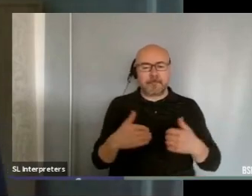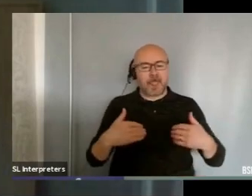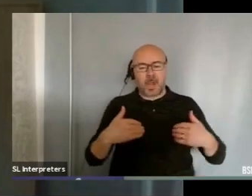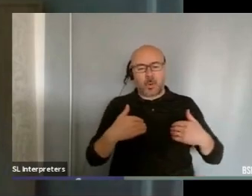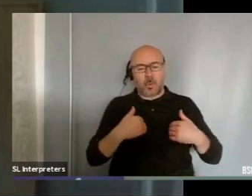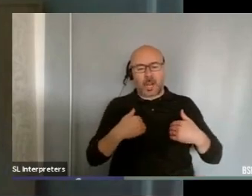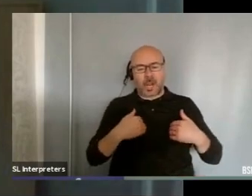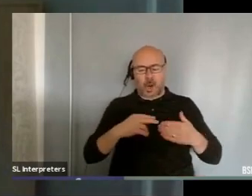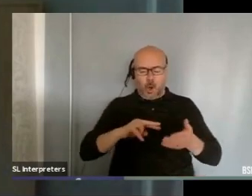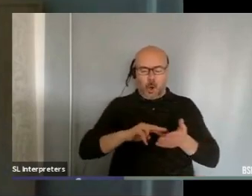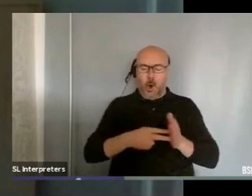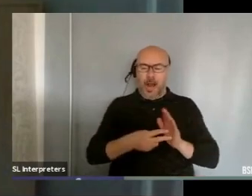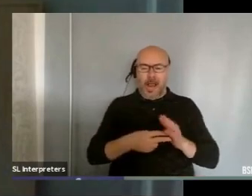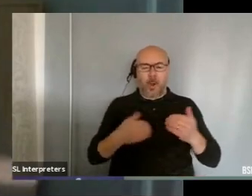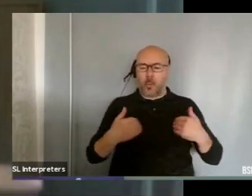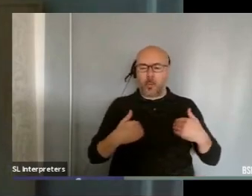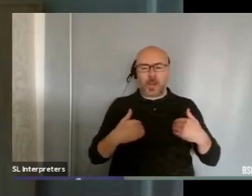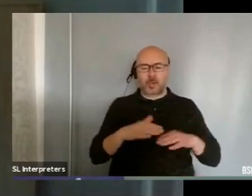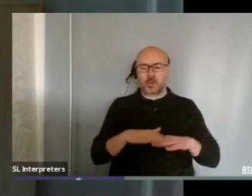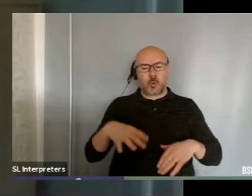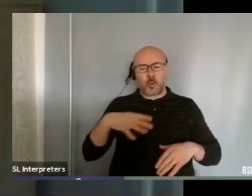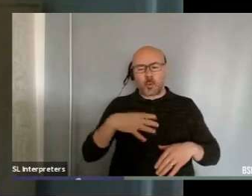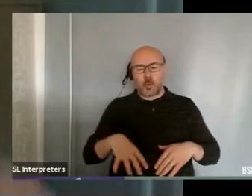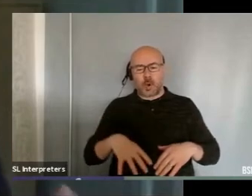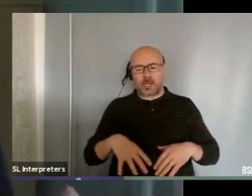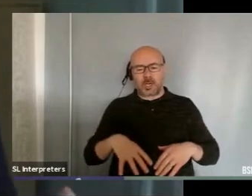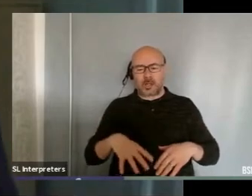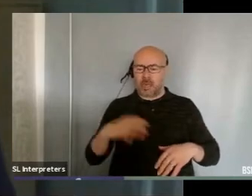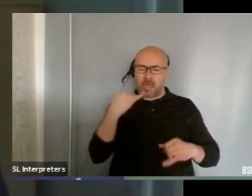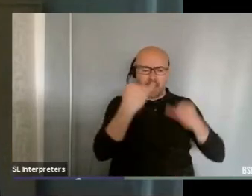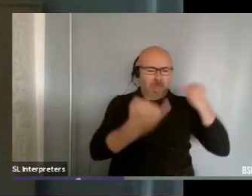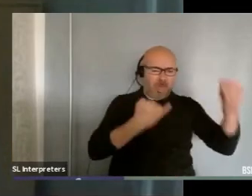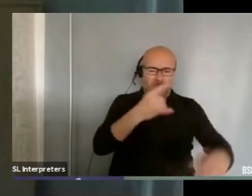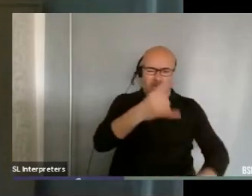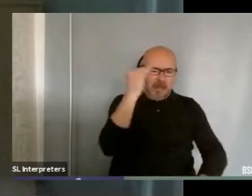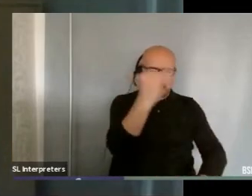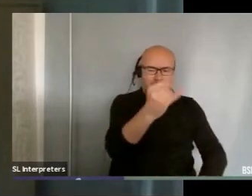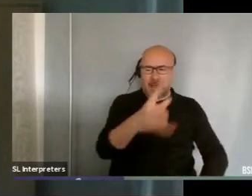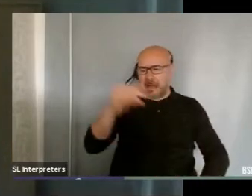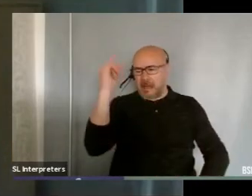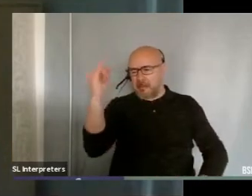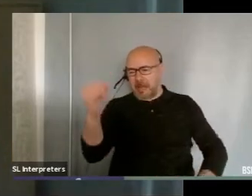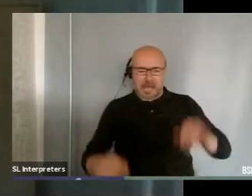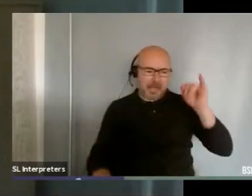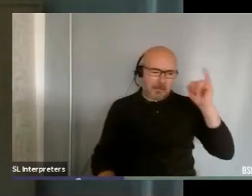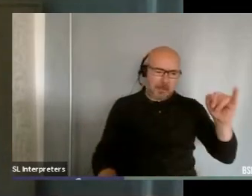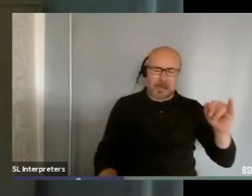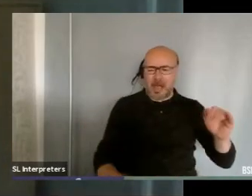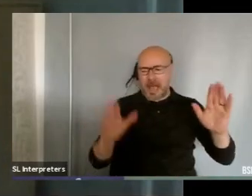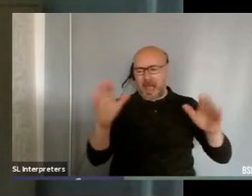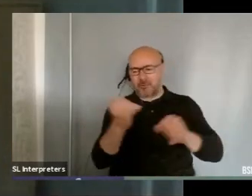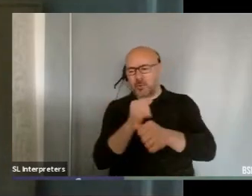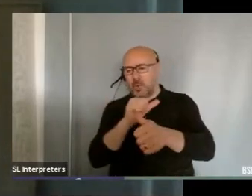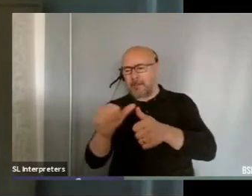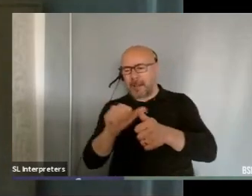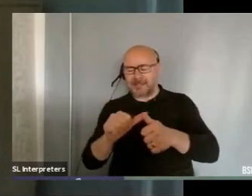not tried to be an organisation that just throws in bombs and tells people how bad they are and tells people how bad things are, but to actually have